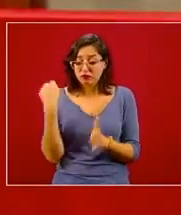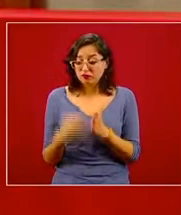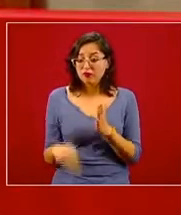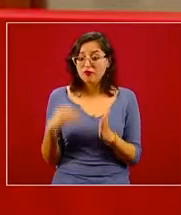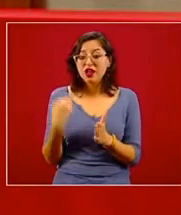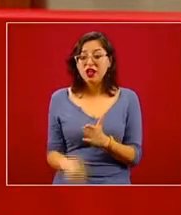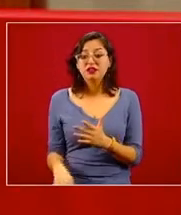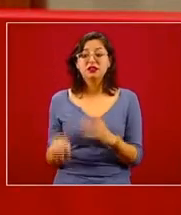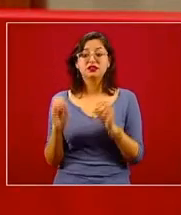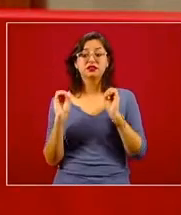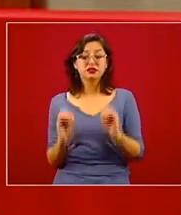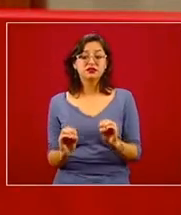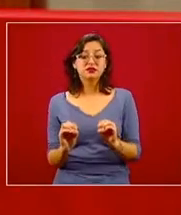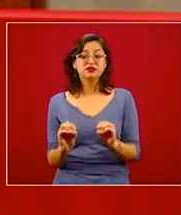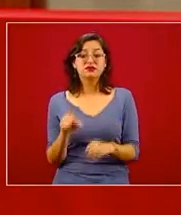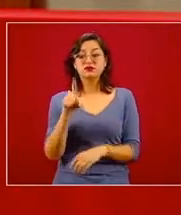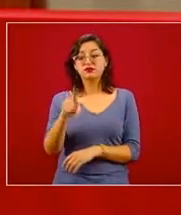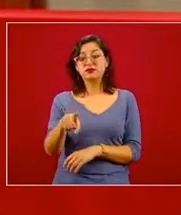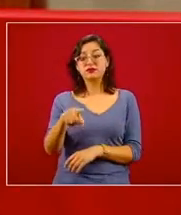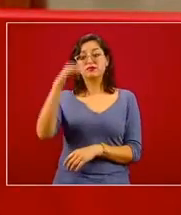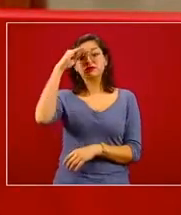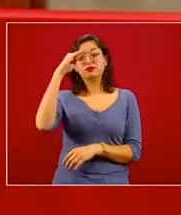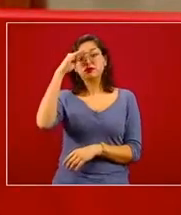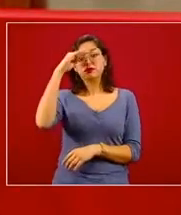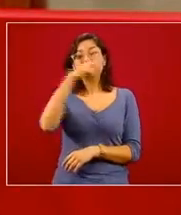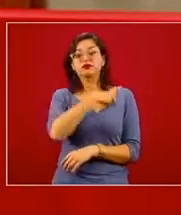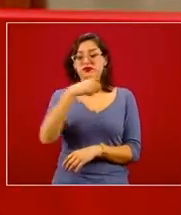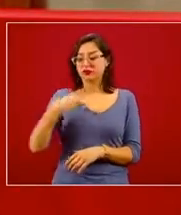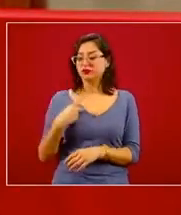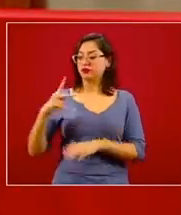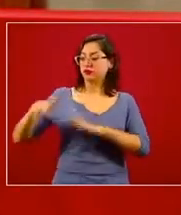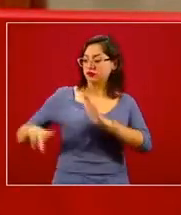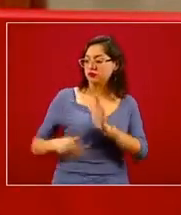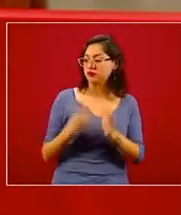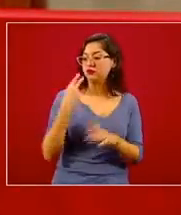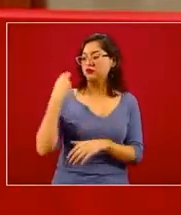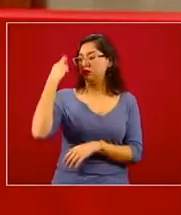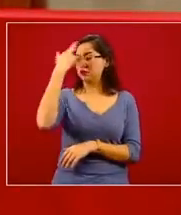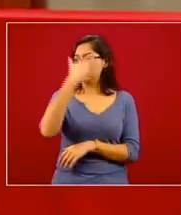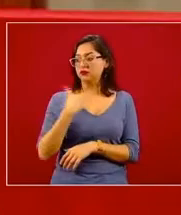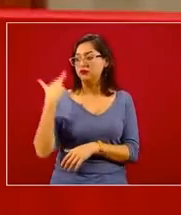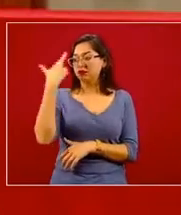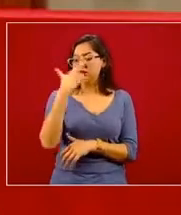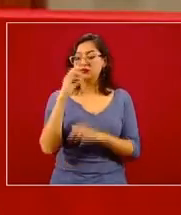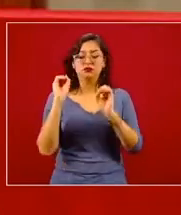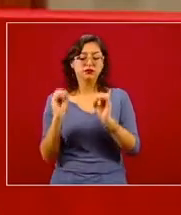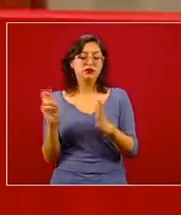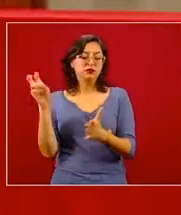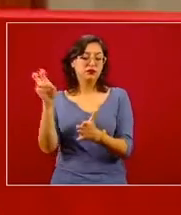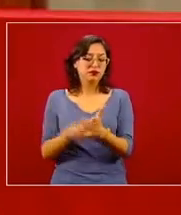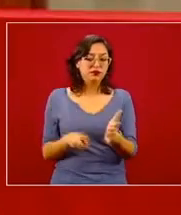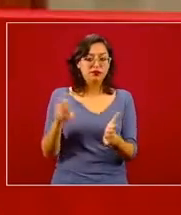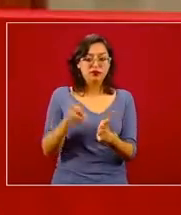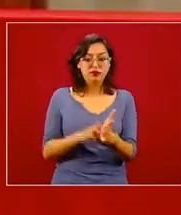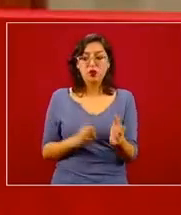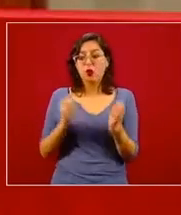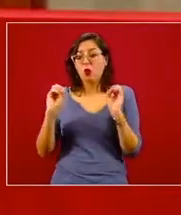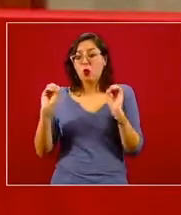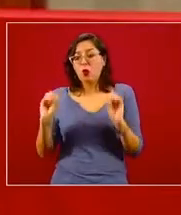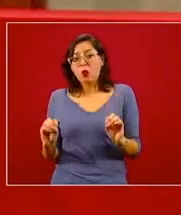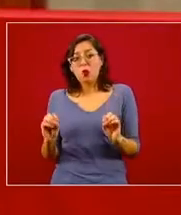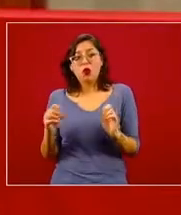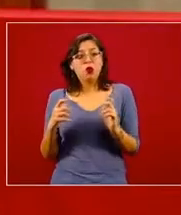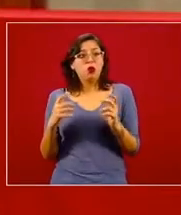policy standpoint. Is there anything that you think we are lacking on? Something we need to review